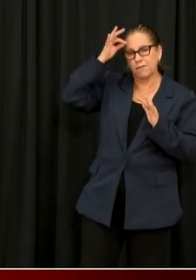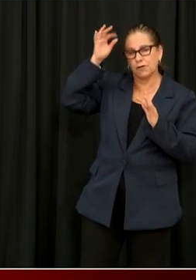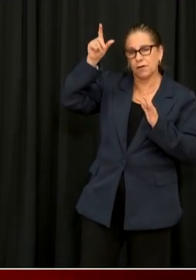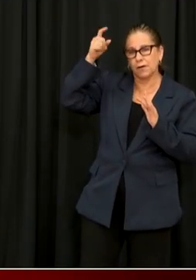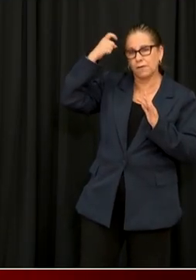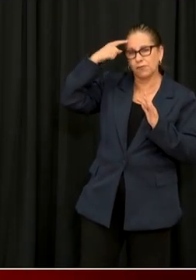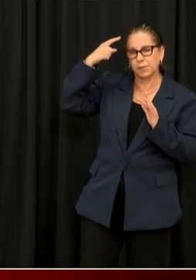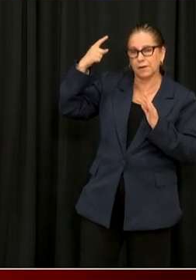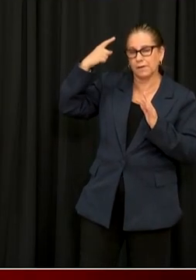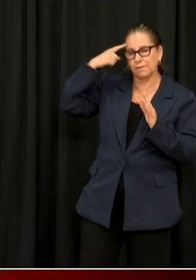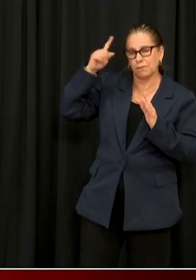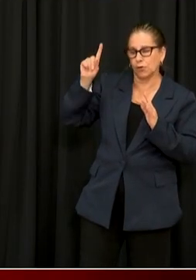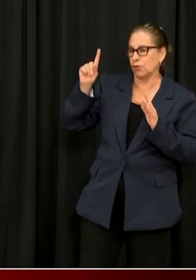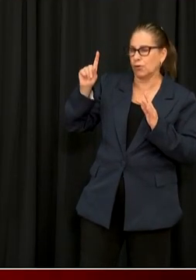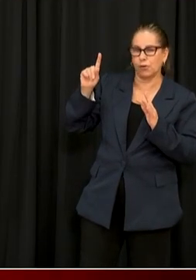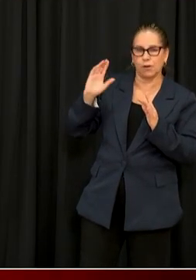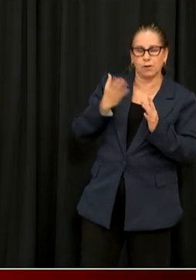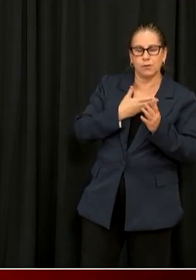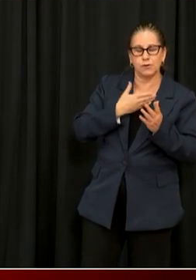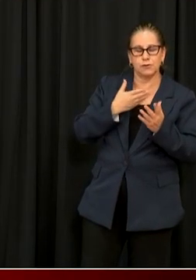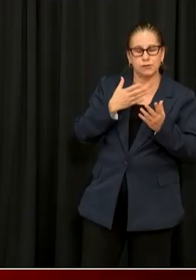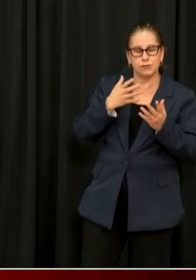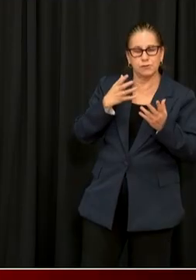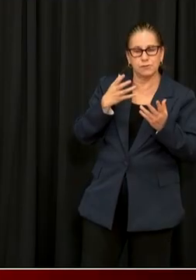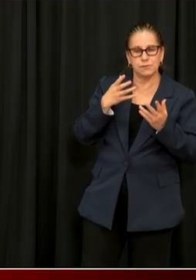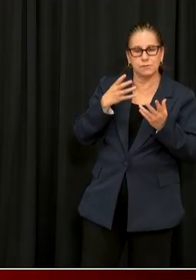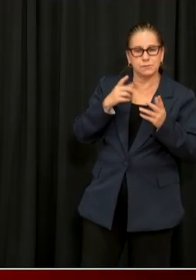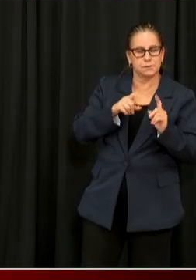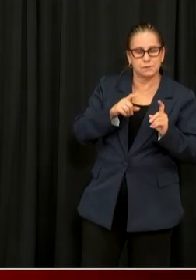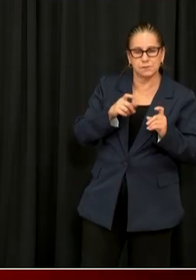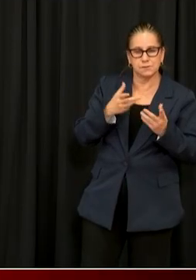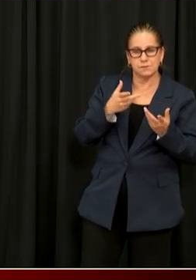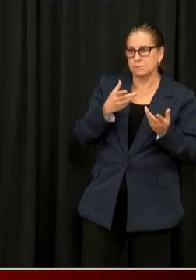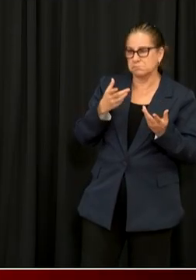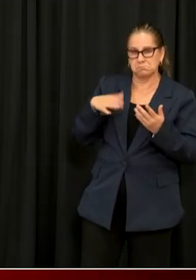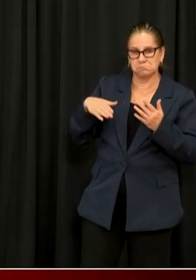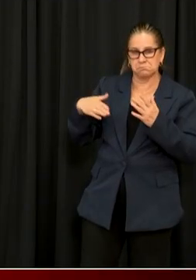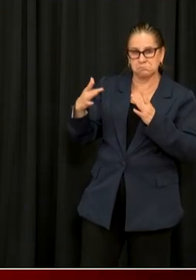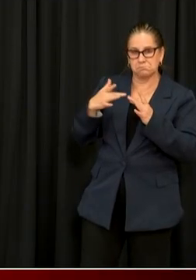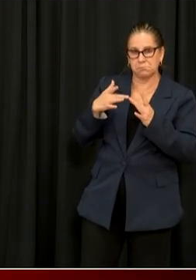forces, but certainly they have many